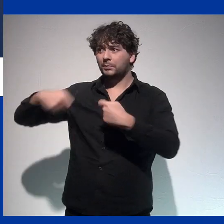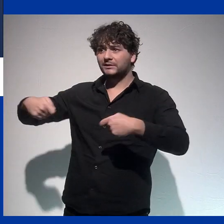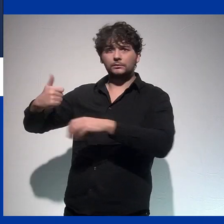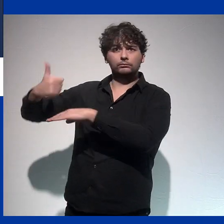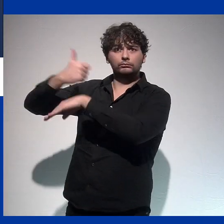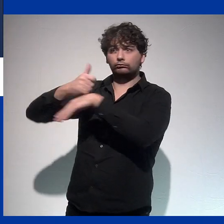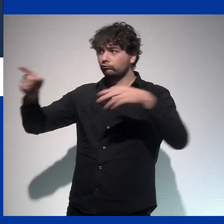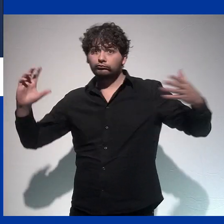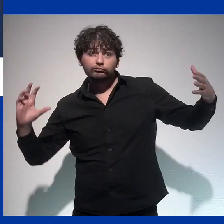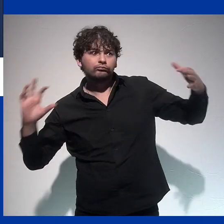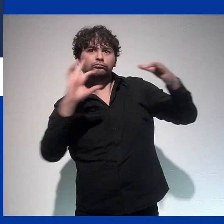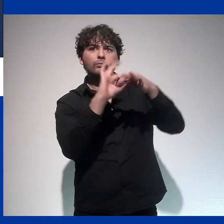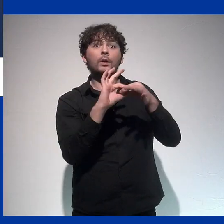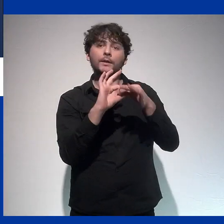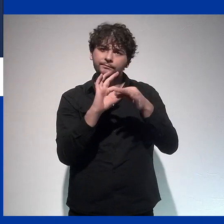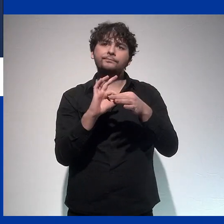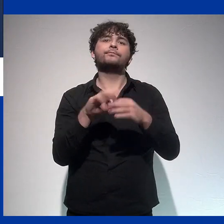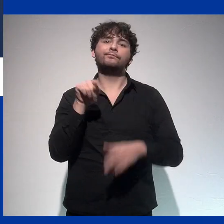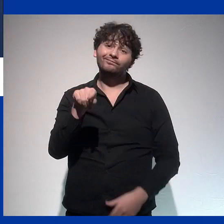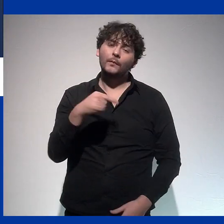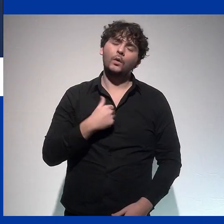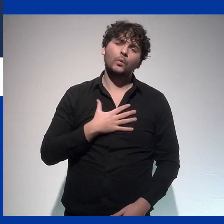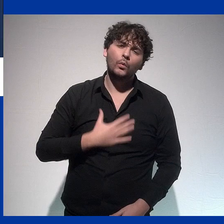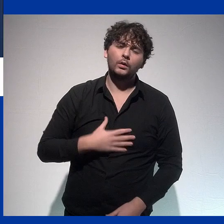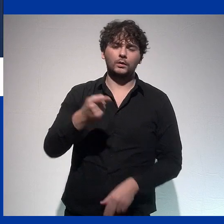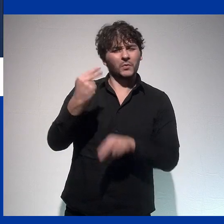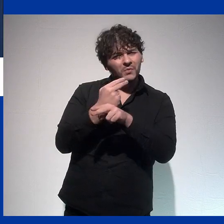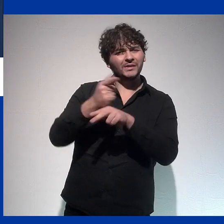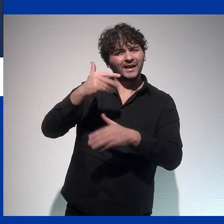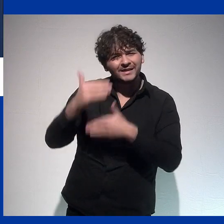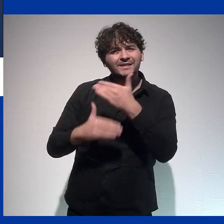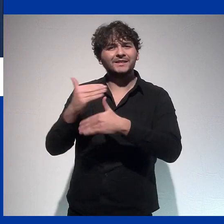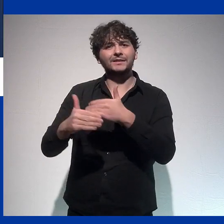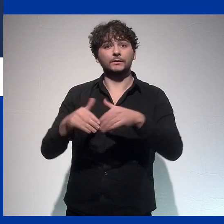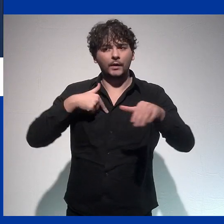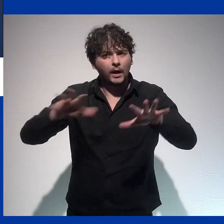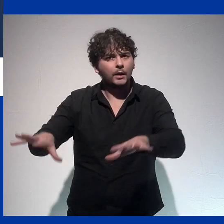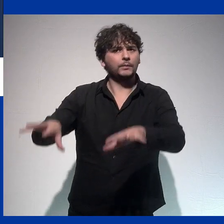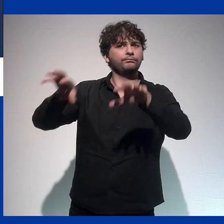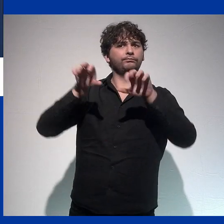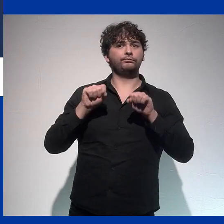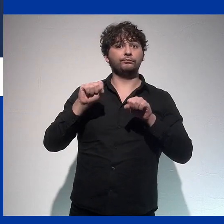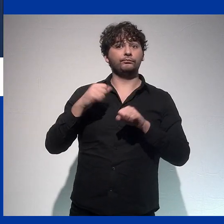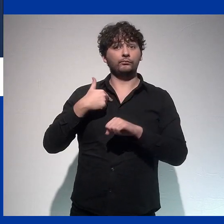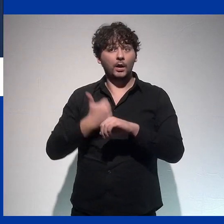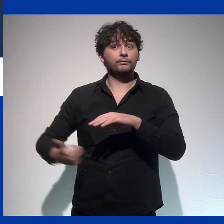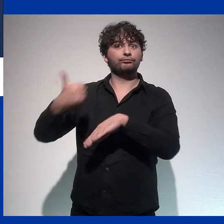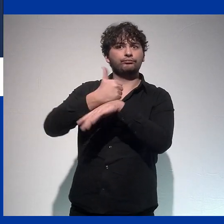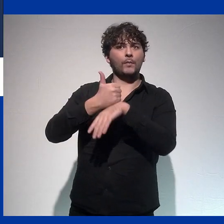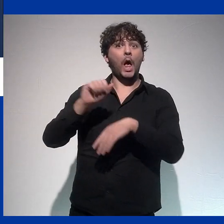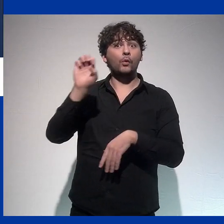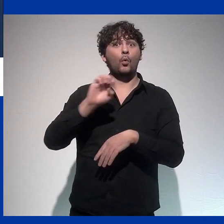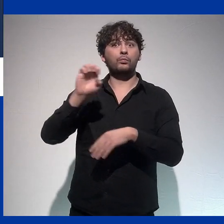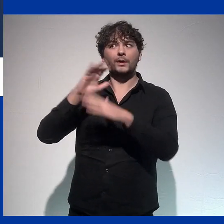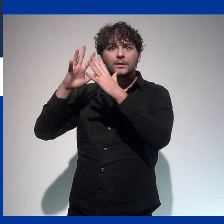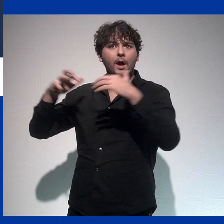the presidency of the EU Council and the Council of Ministers of the Council of Europe.